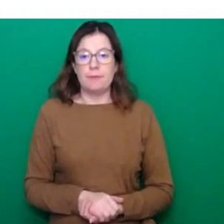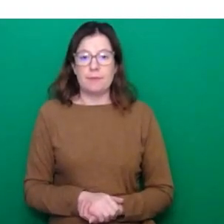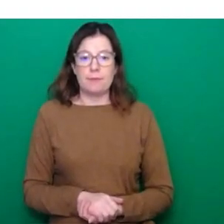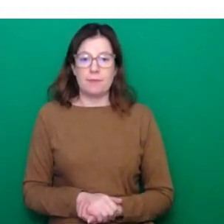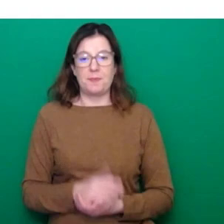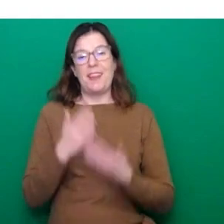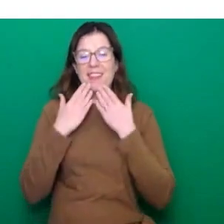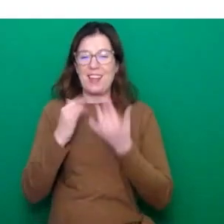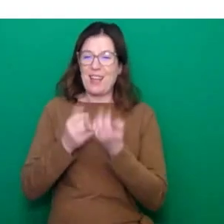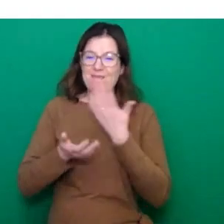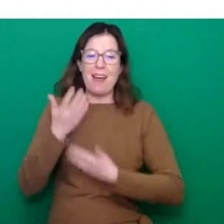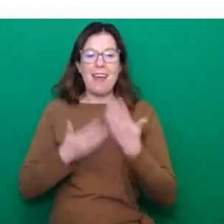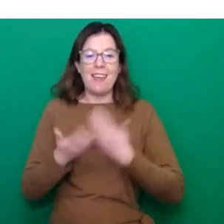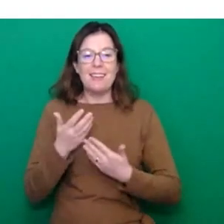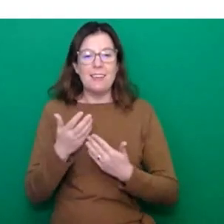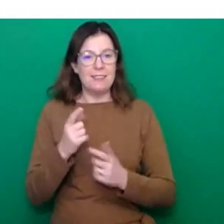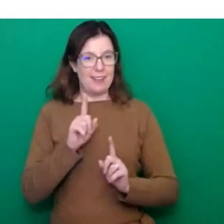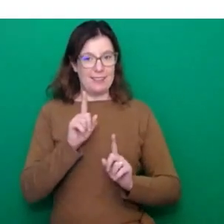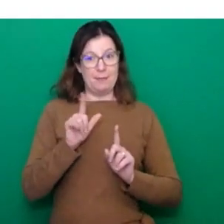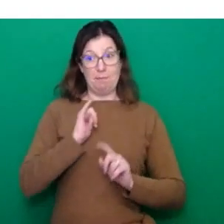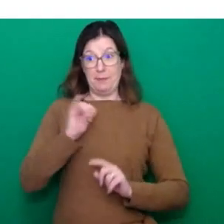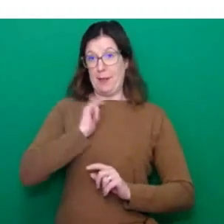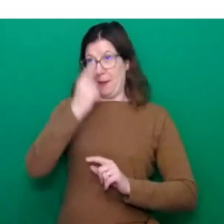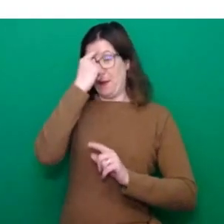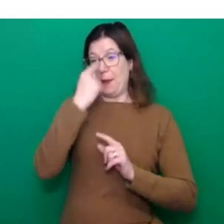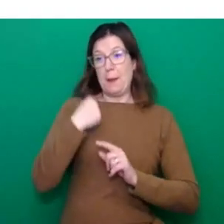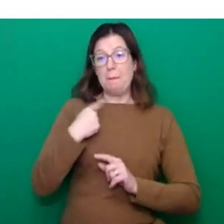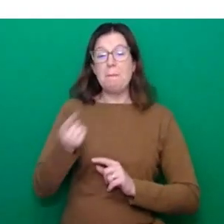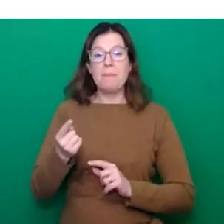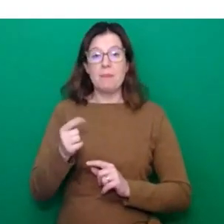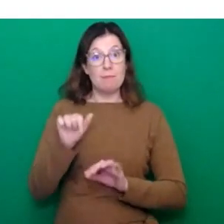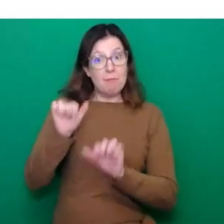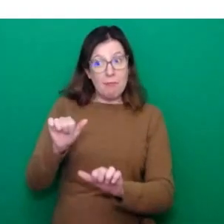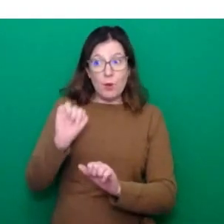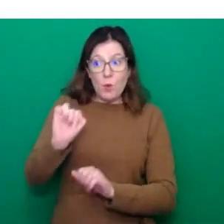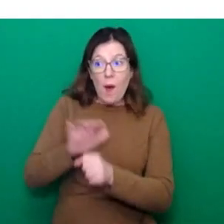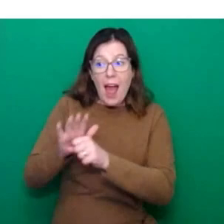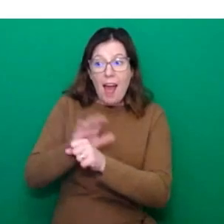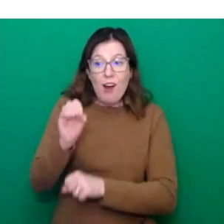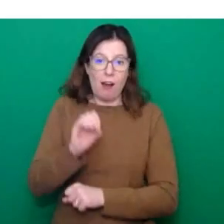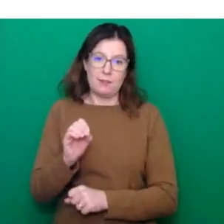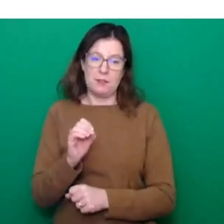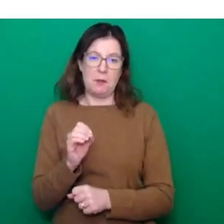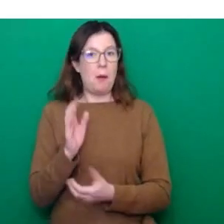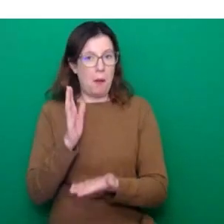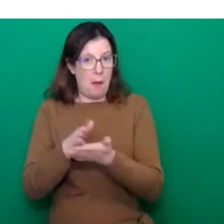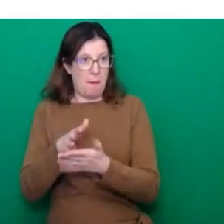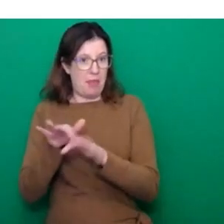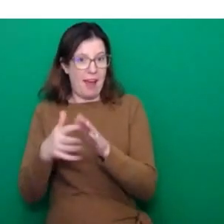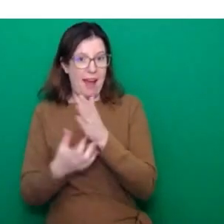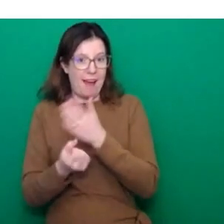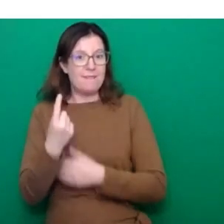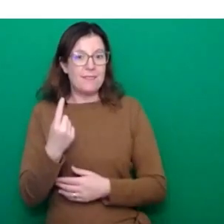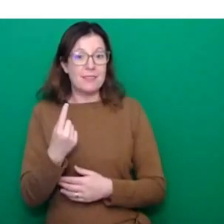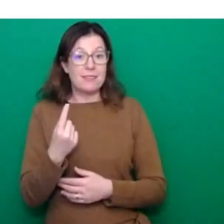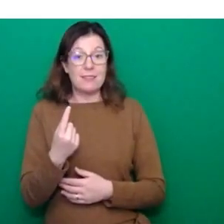Thanks. Well, yeah, that certainly fits with my understanding. So it's really good to hear that that's what you're seeing happening in practice, and important, I suppose, people